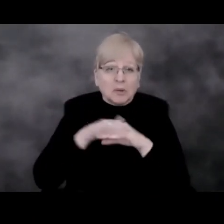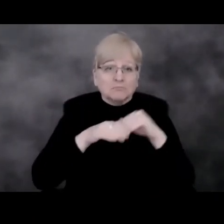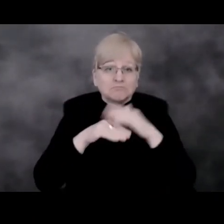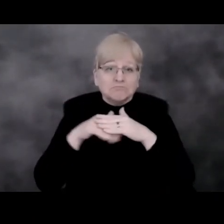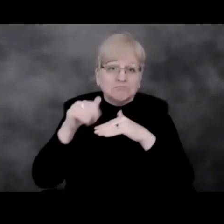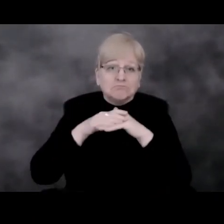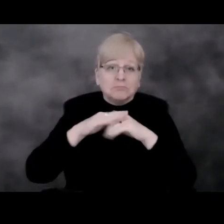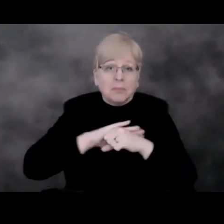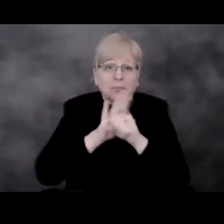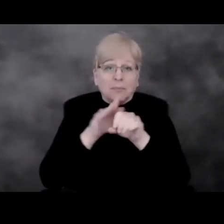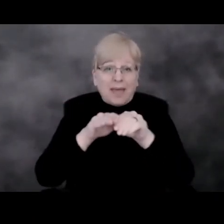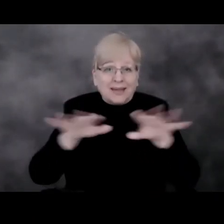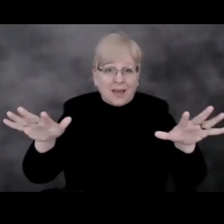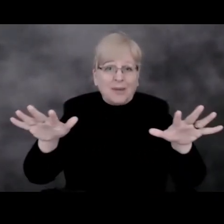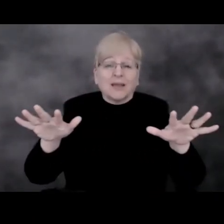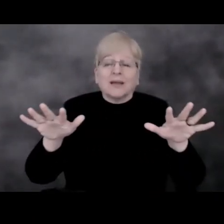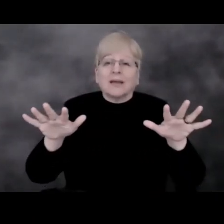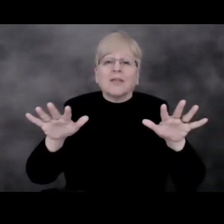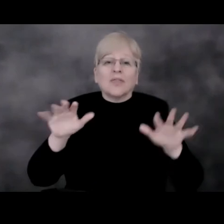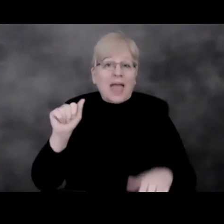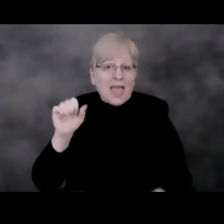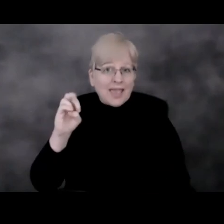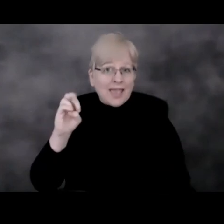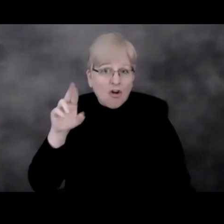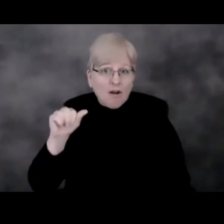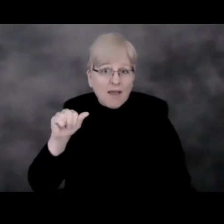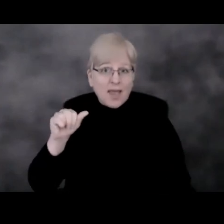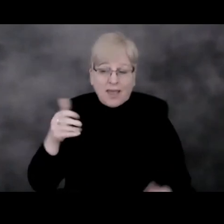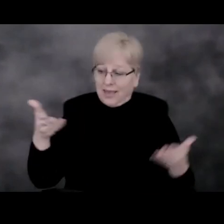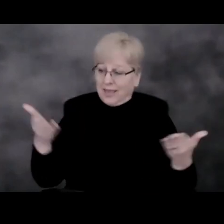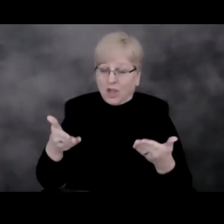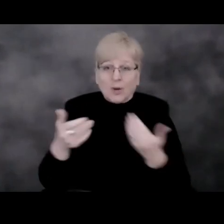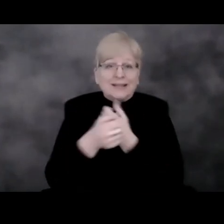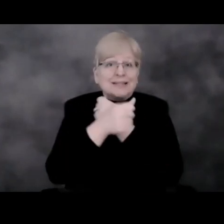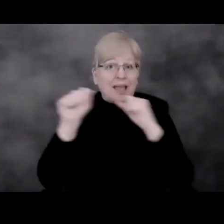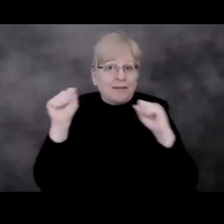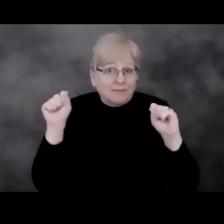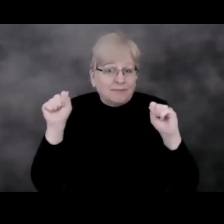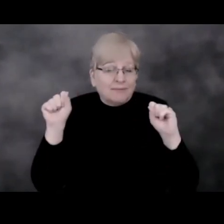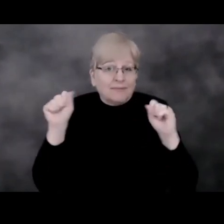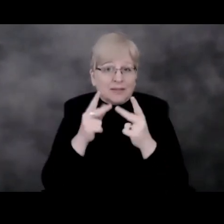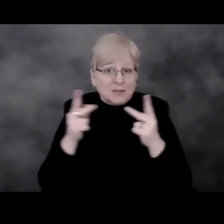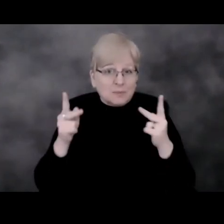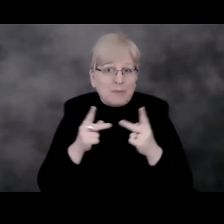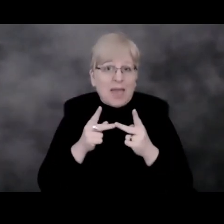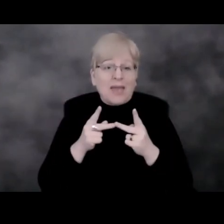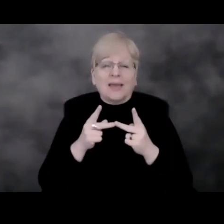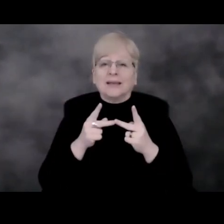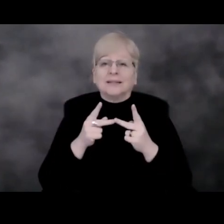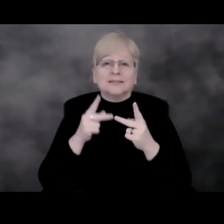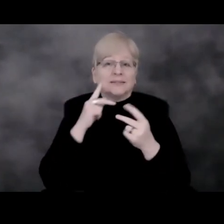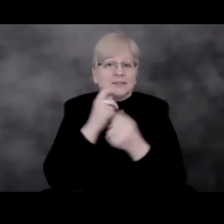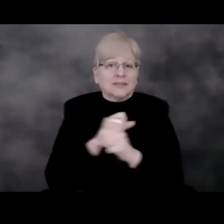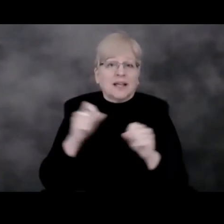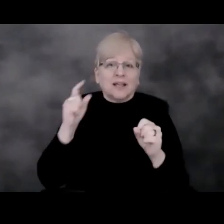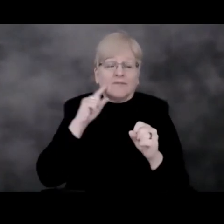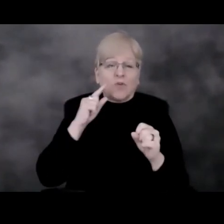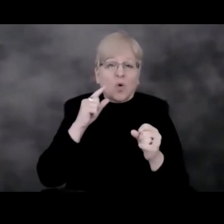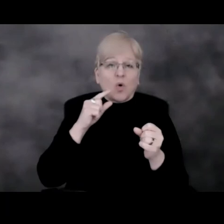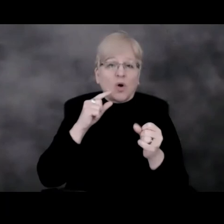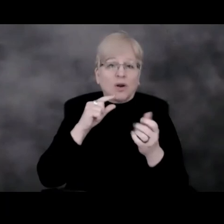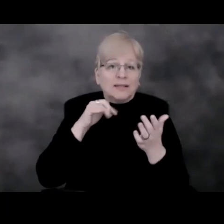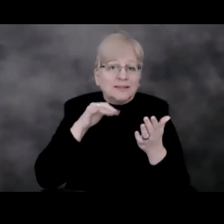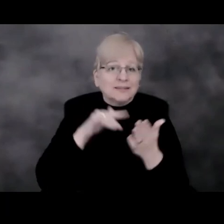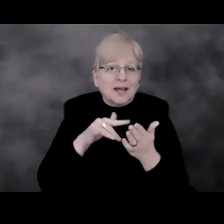AERA is a safe space, a safe haven for scholarly exchange, for connecting